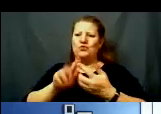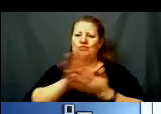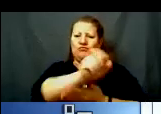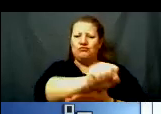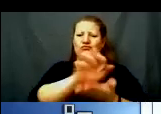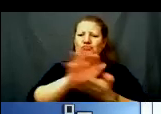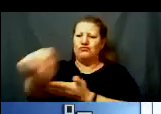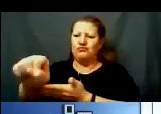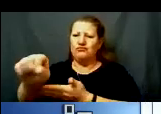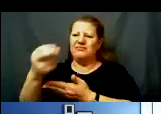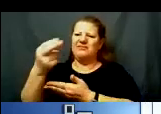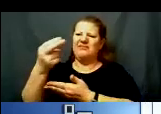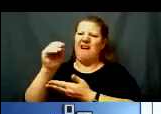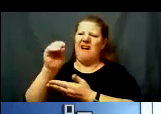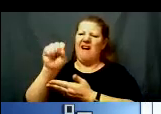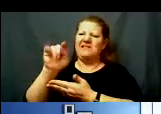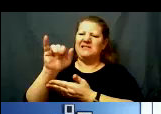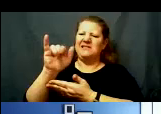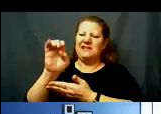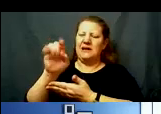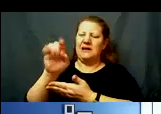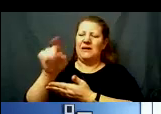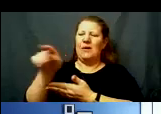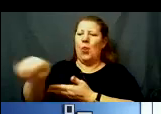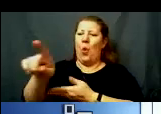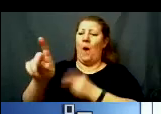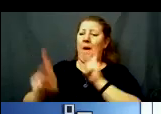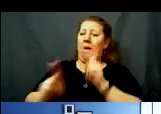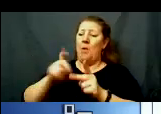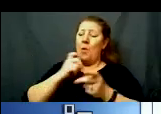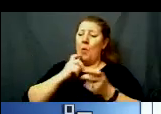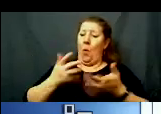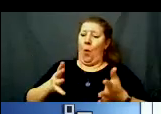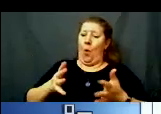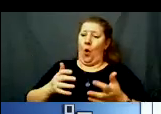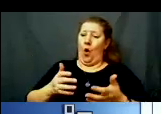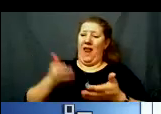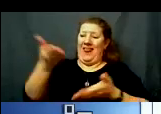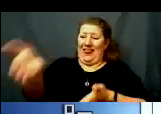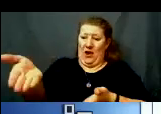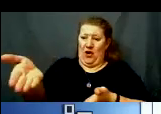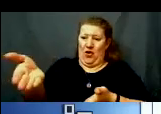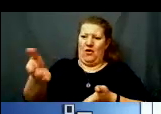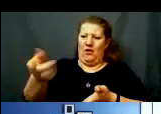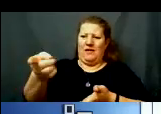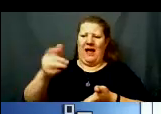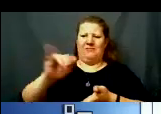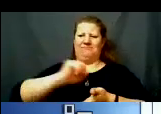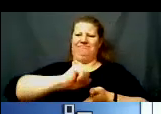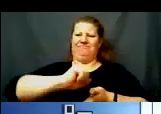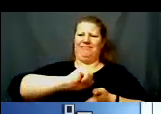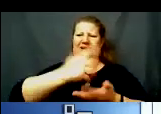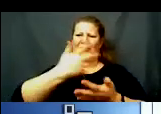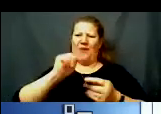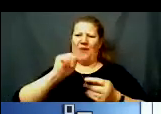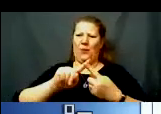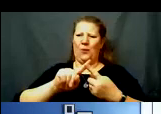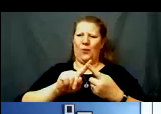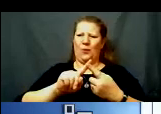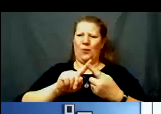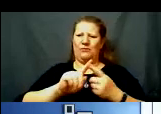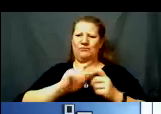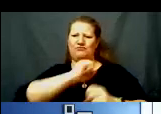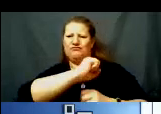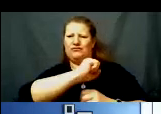what were called hostiles, indigenous folks who were simply resisting imperial expansion, who were resisting conquest. And